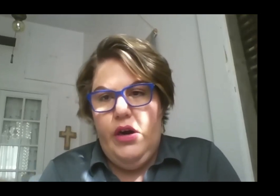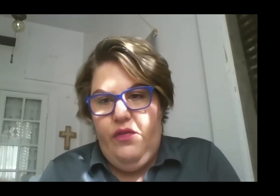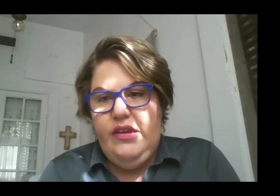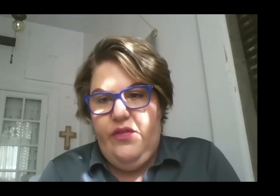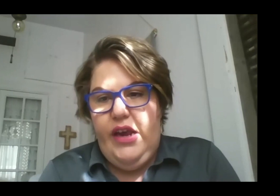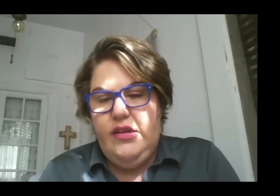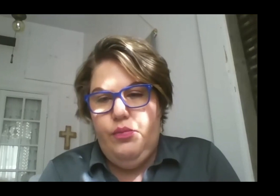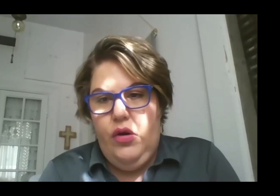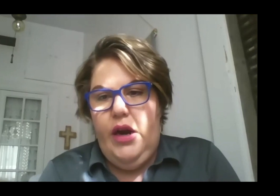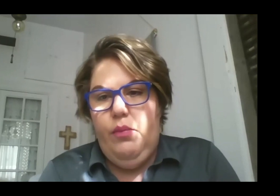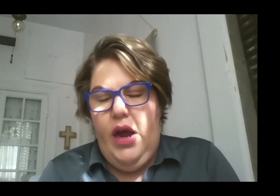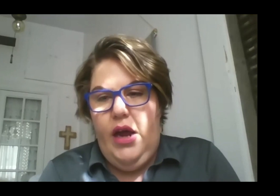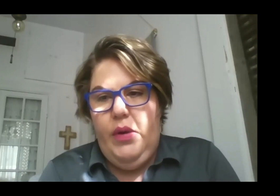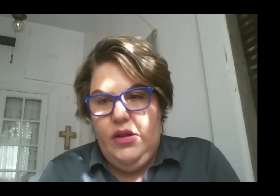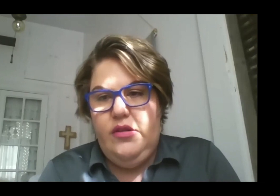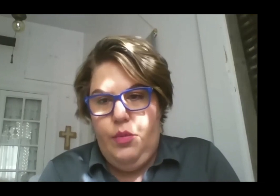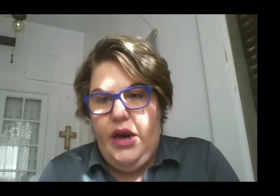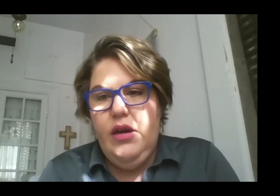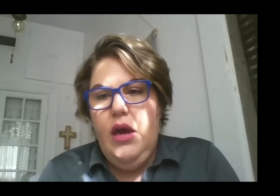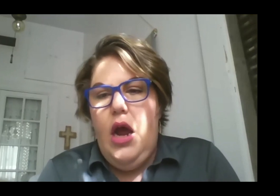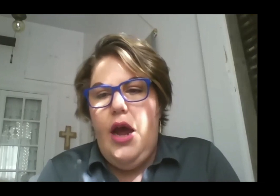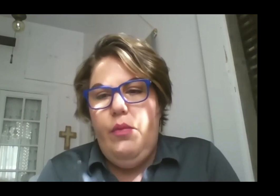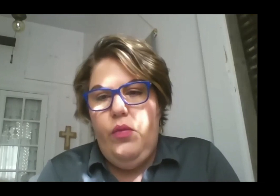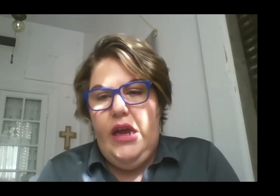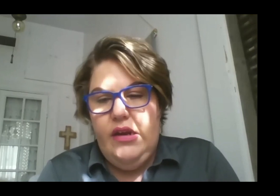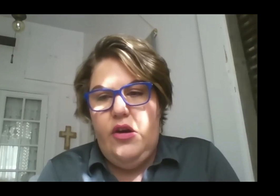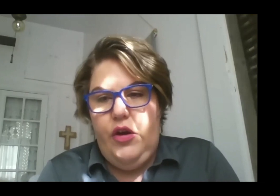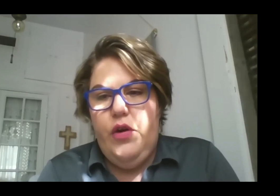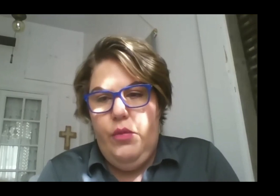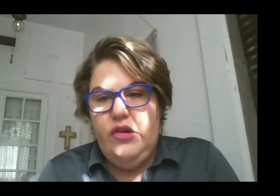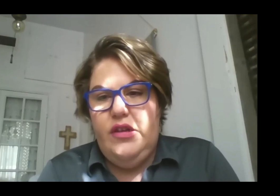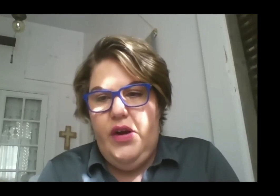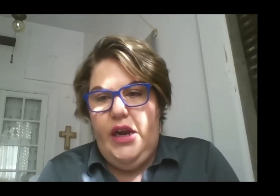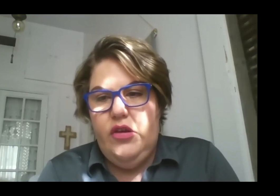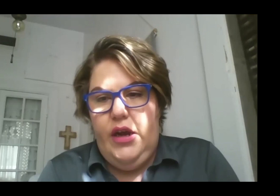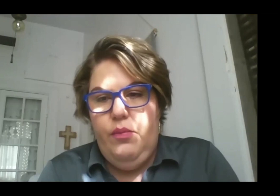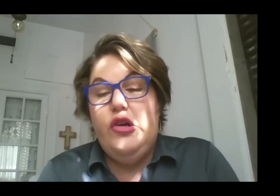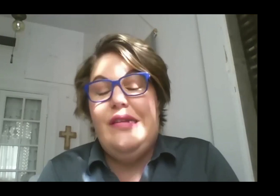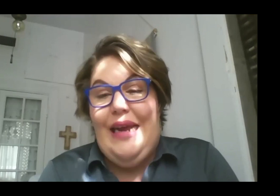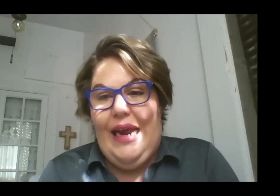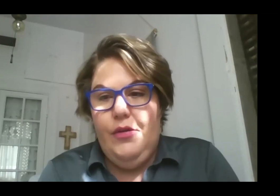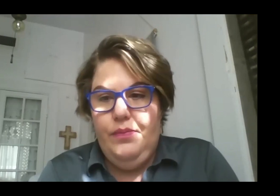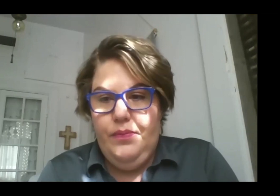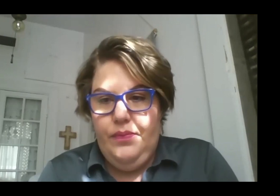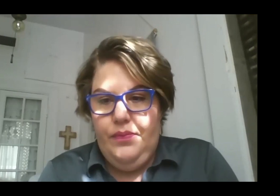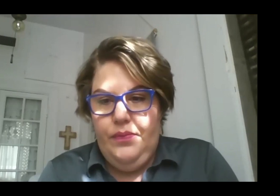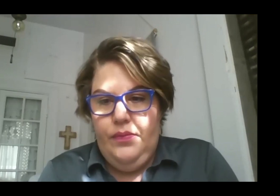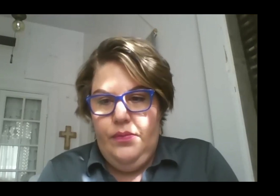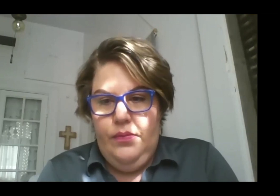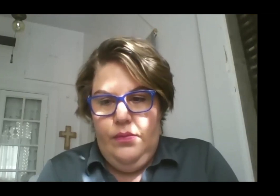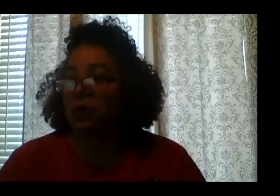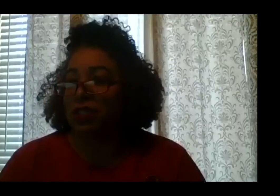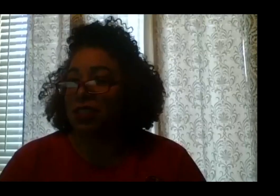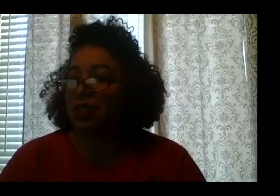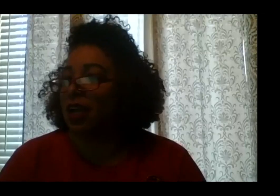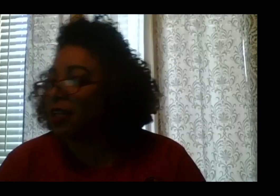were in a face-to-face program in this spring, and we can consider you for emergency aid.